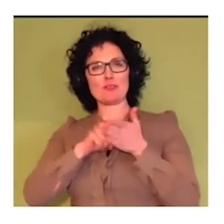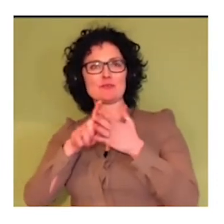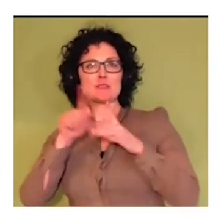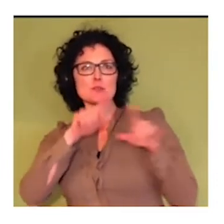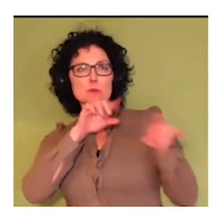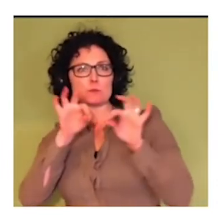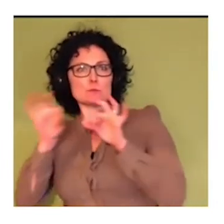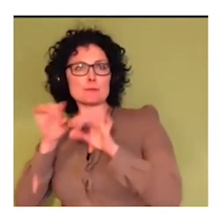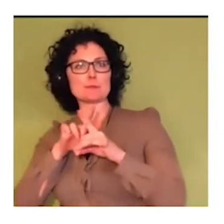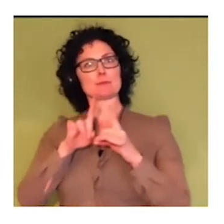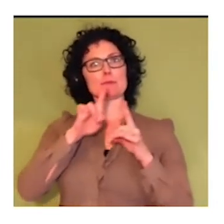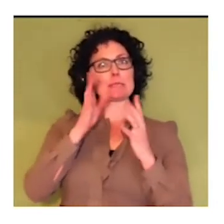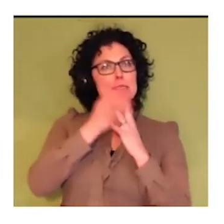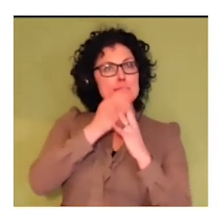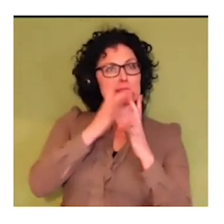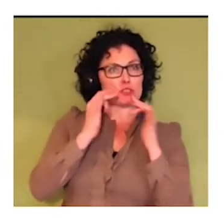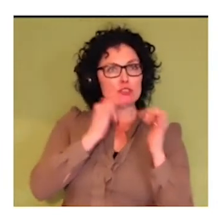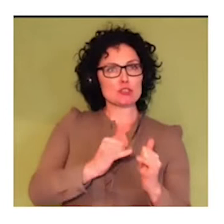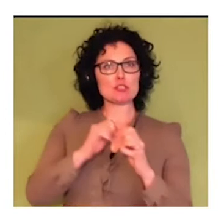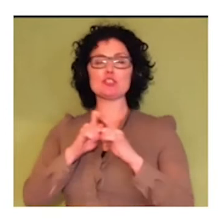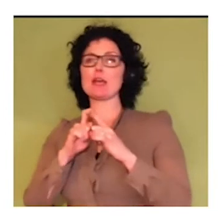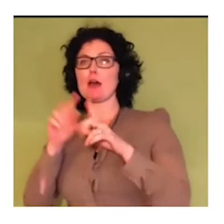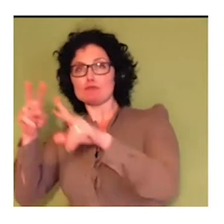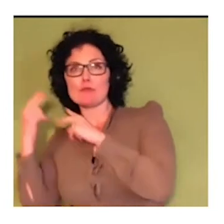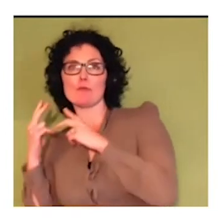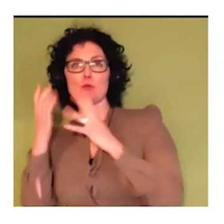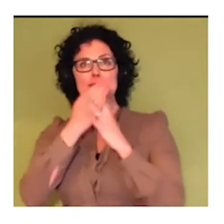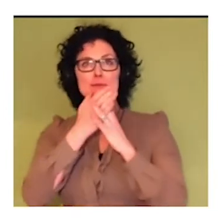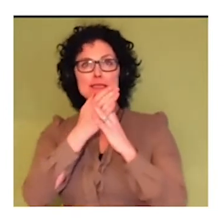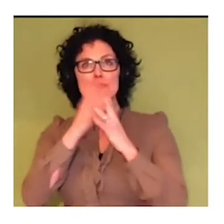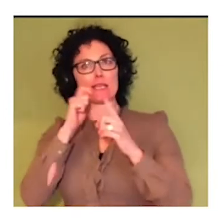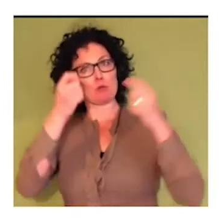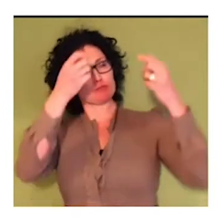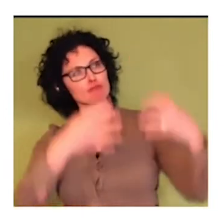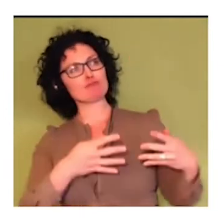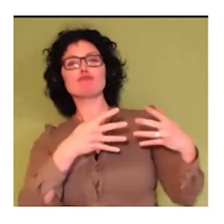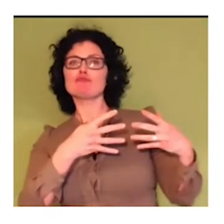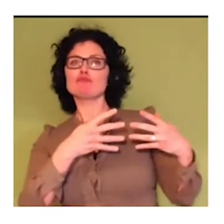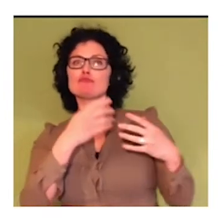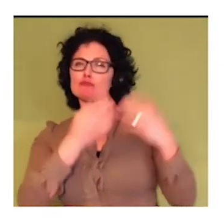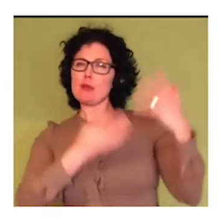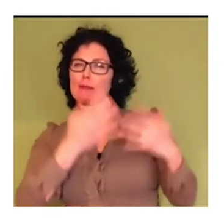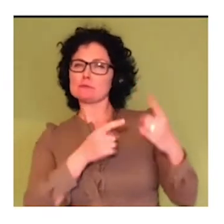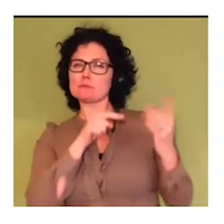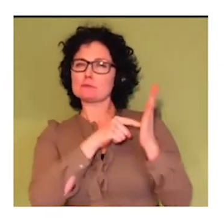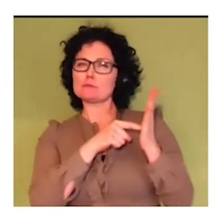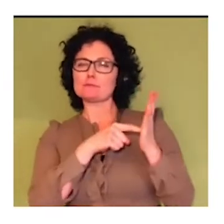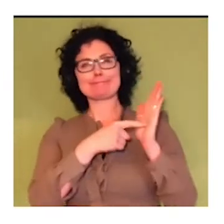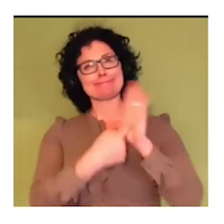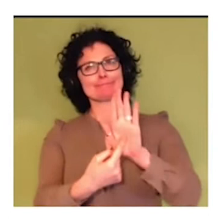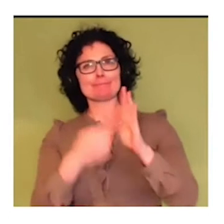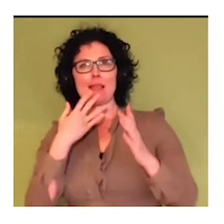Check Accessibility, and look at your results. And it will show you a list of errors, warnings, and tips how to fix and recommend each of